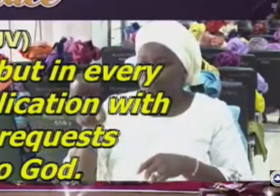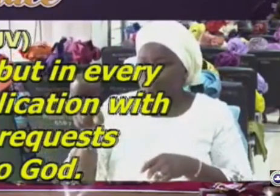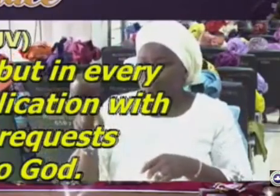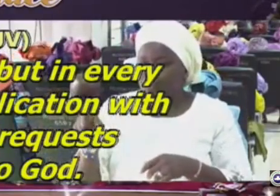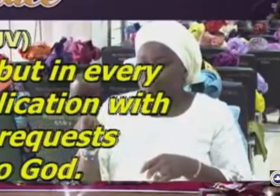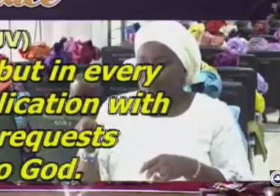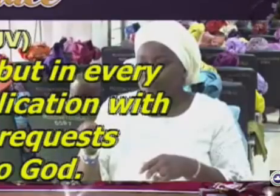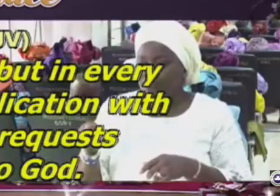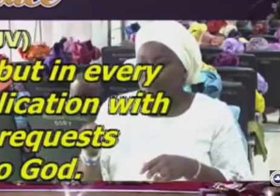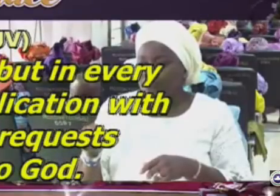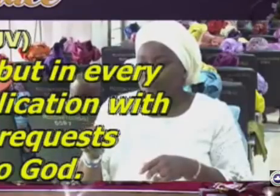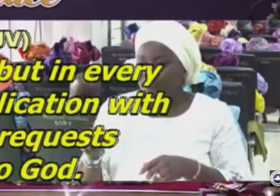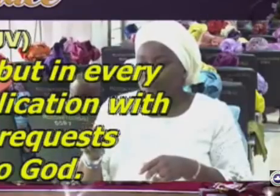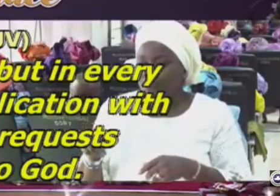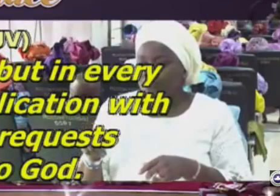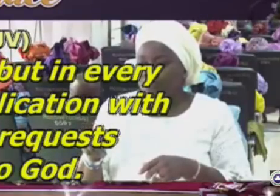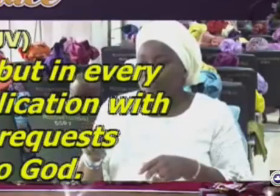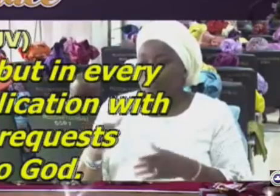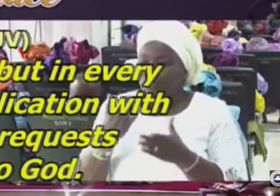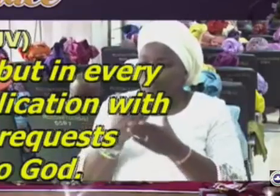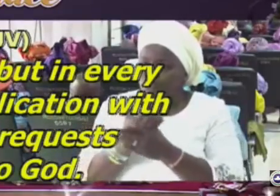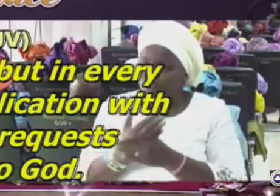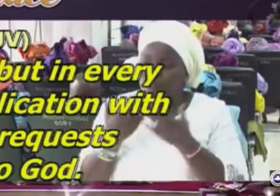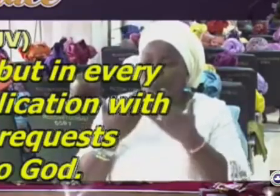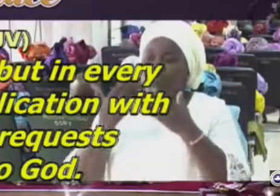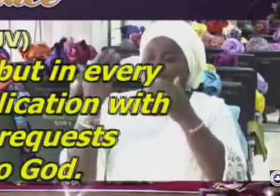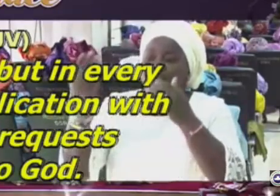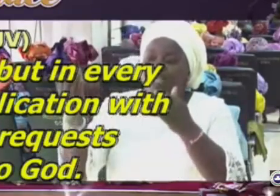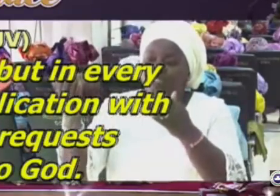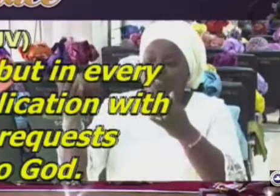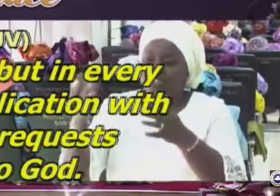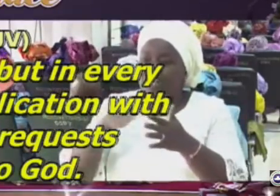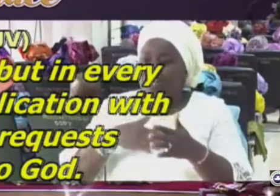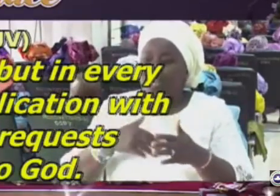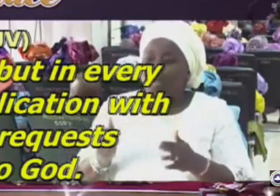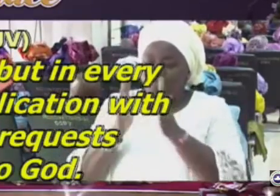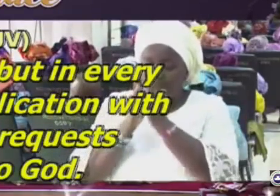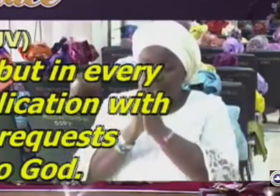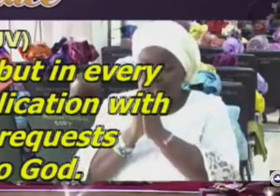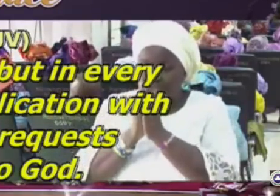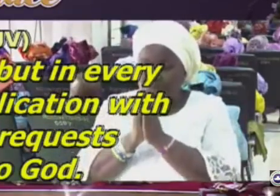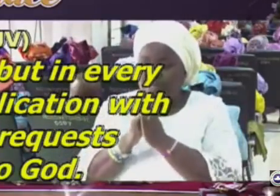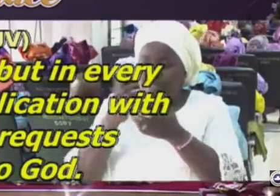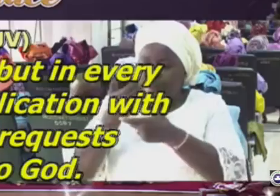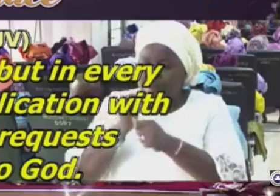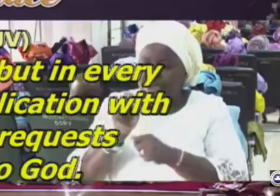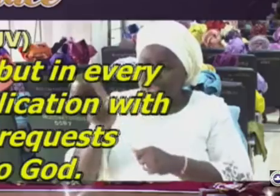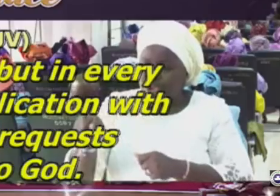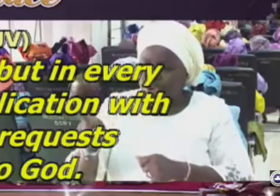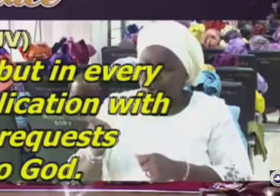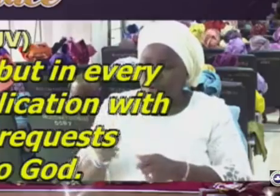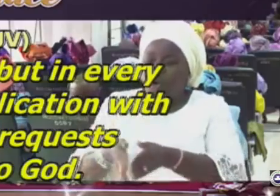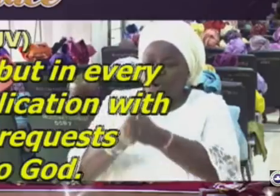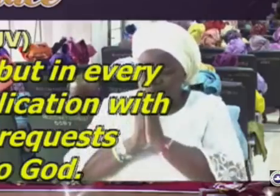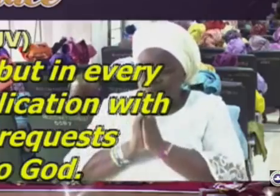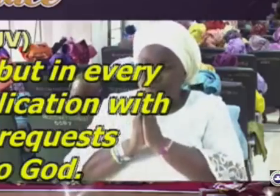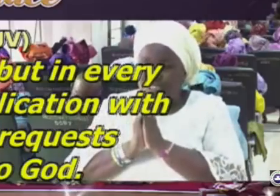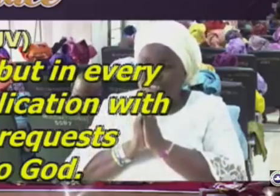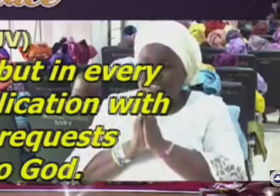just make your request known to God. Everyone who knows how to say thank you will get their